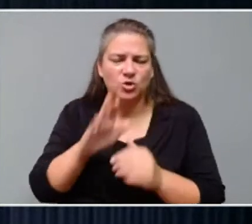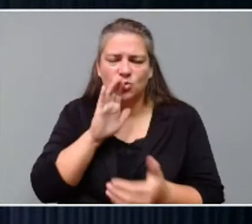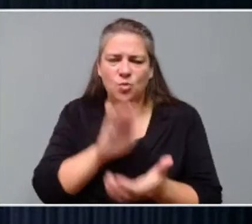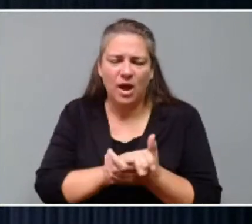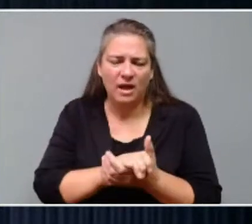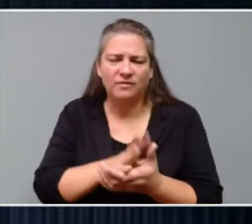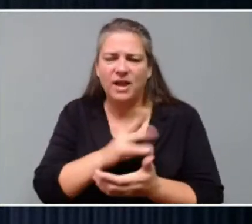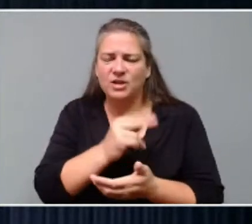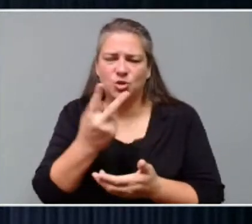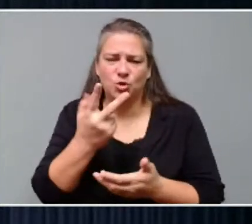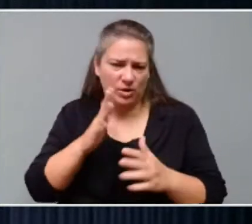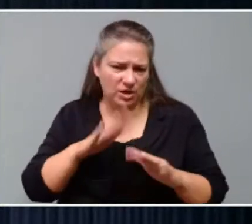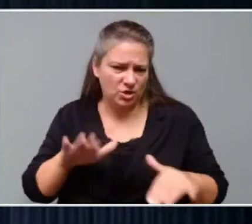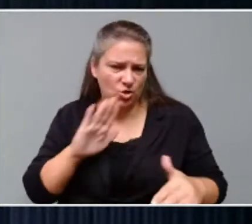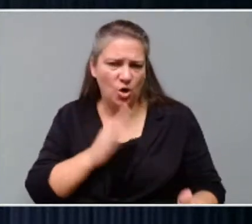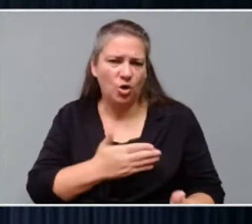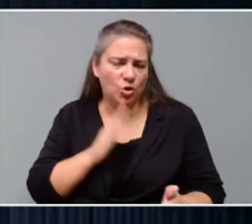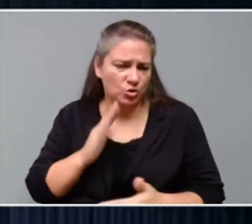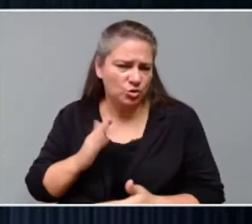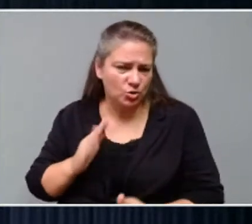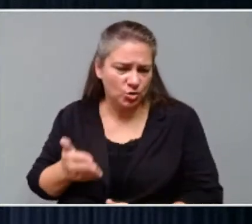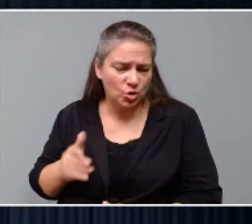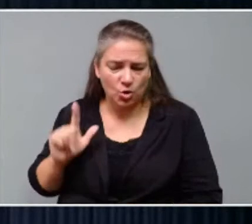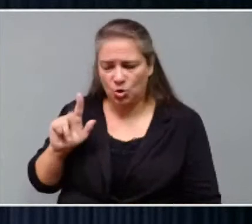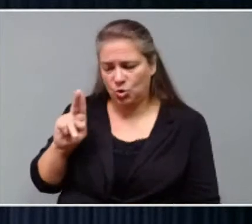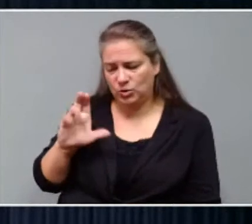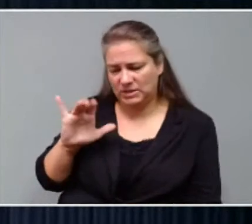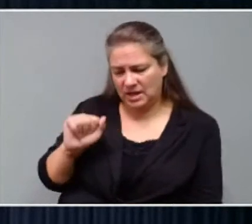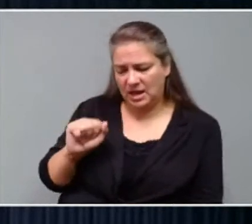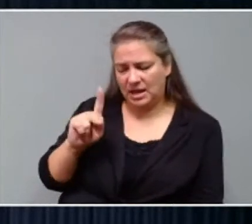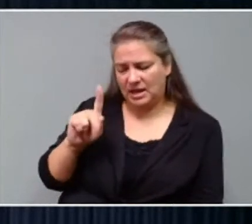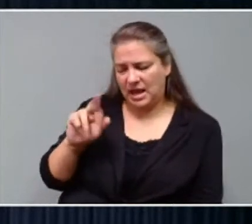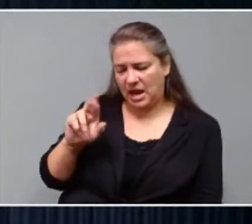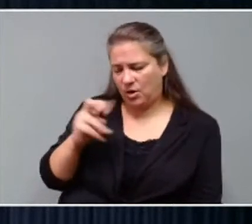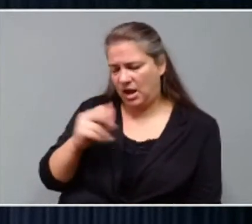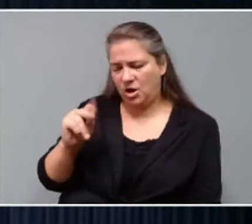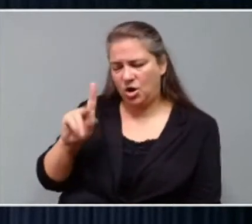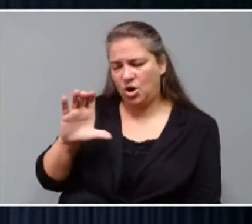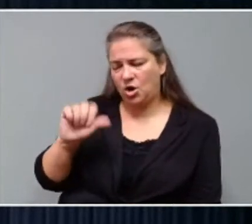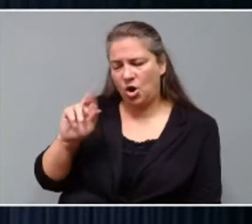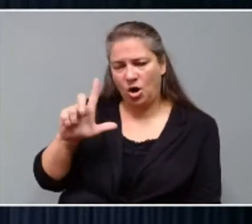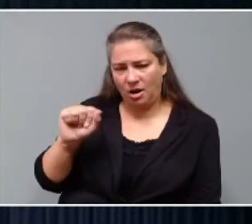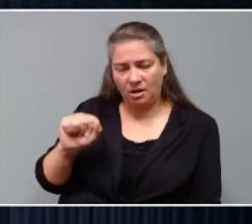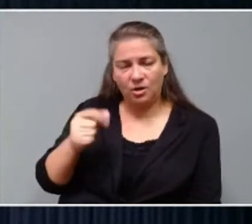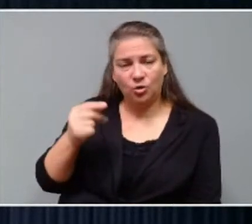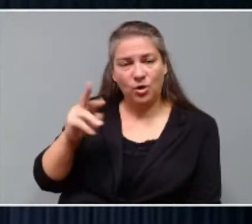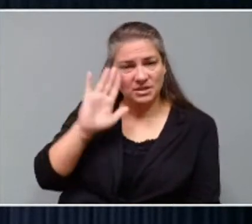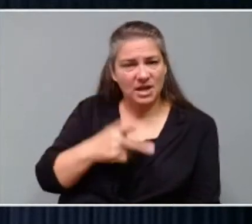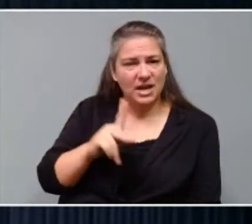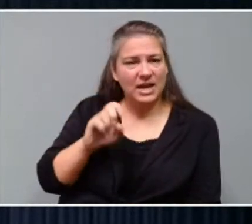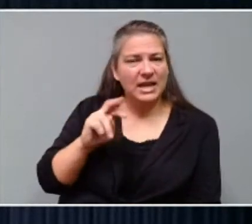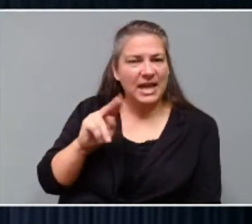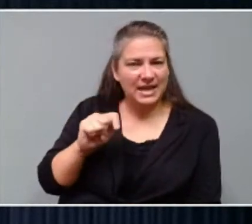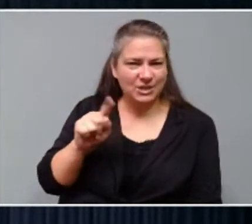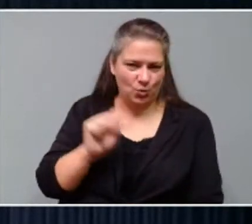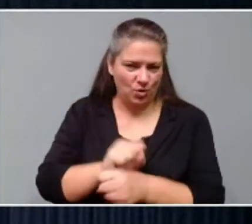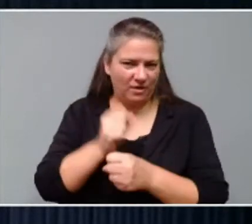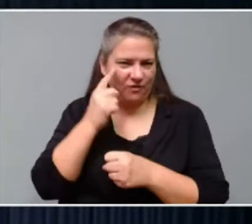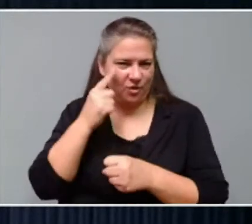daughters, Lucia, Karen, and Carla, his grandsons Kent. Kent worked for me in the Attorney General's